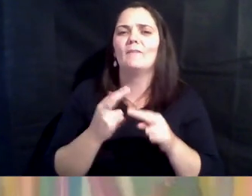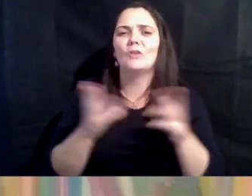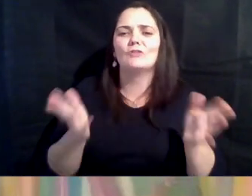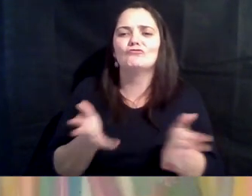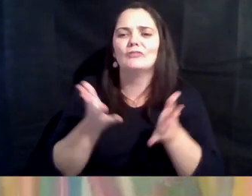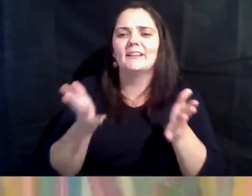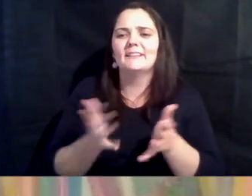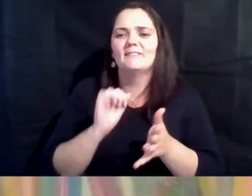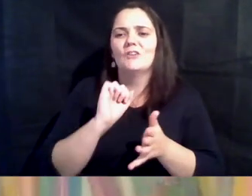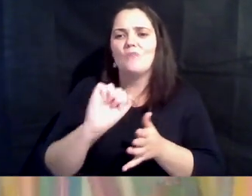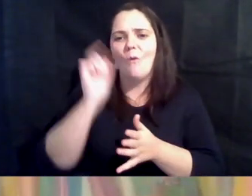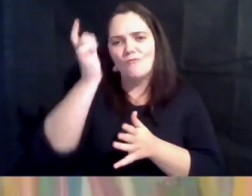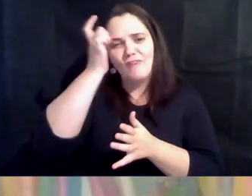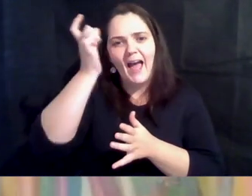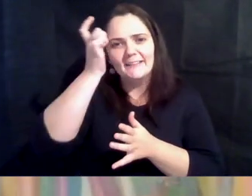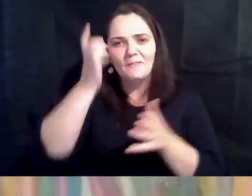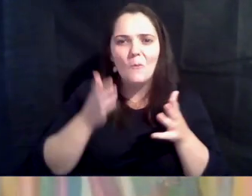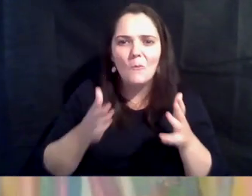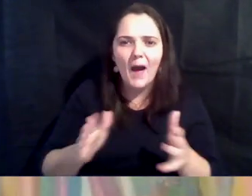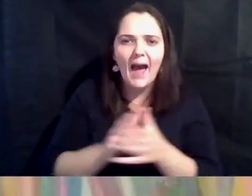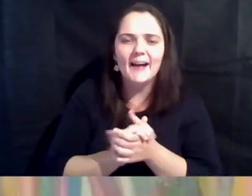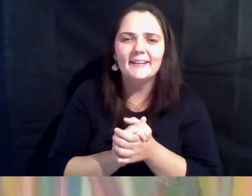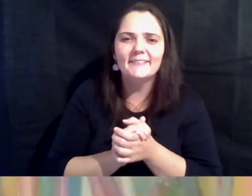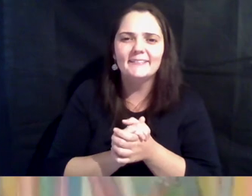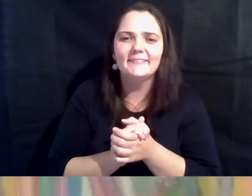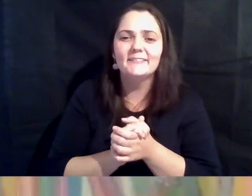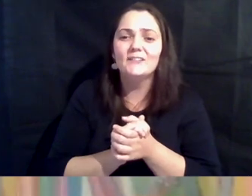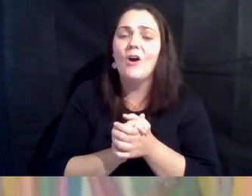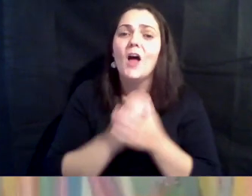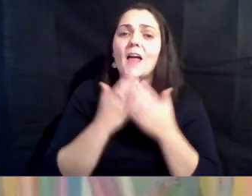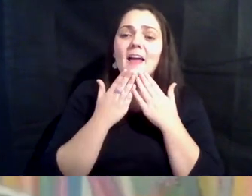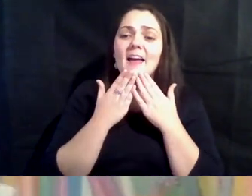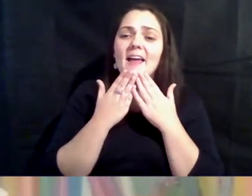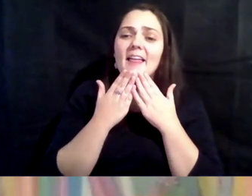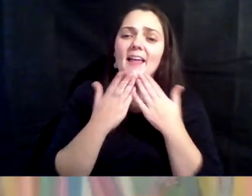harnessing your creative journey. So thank you so much for participating.